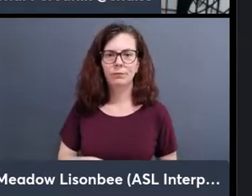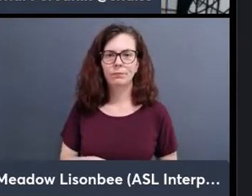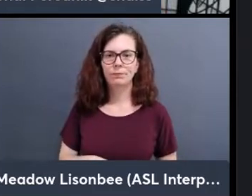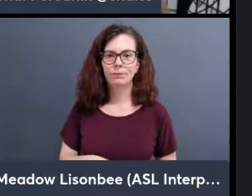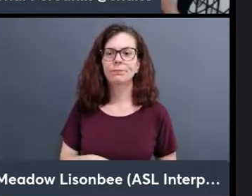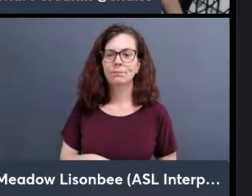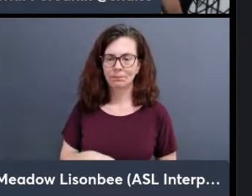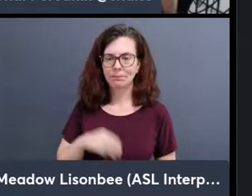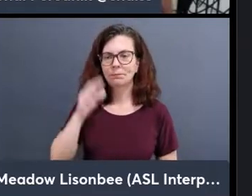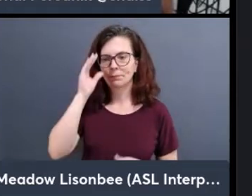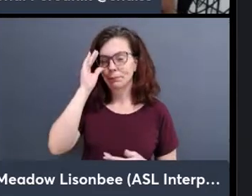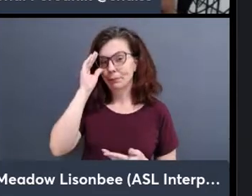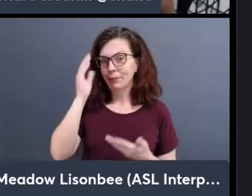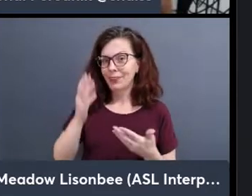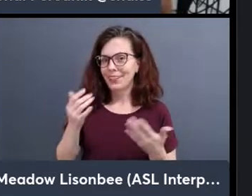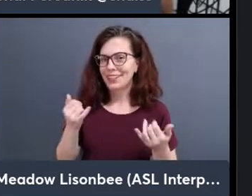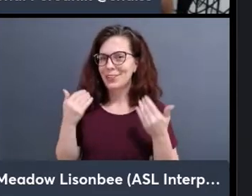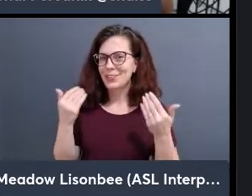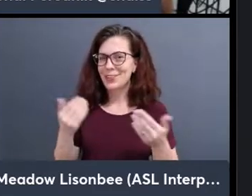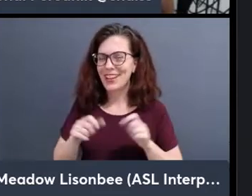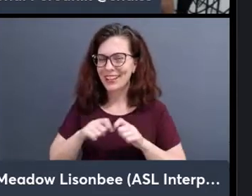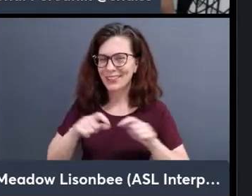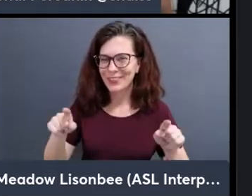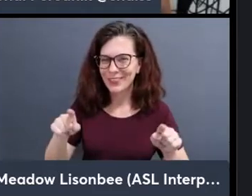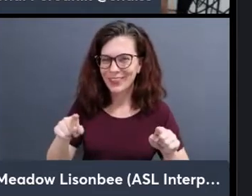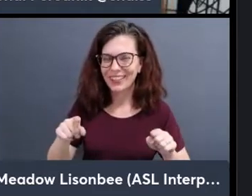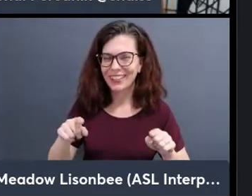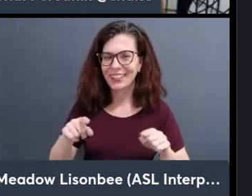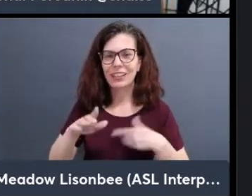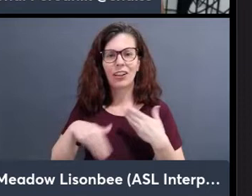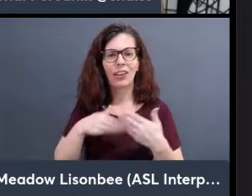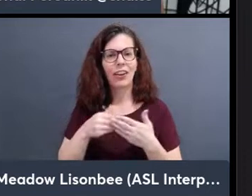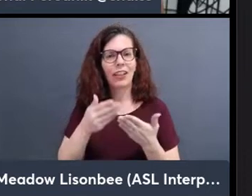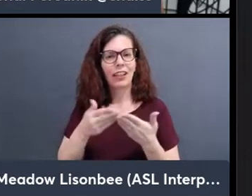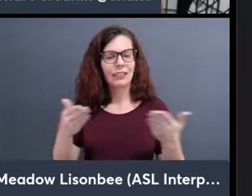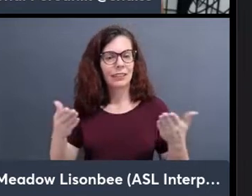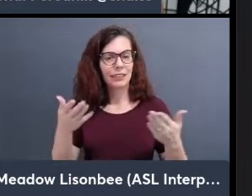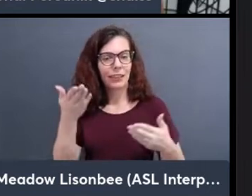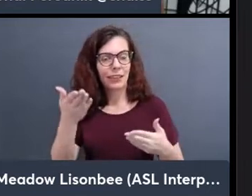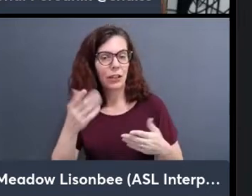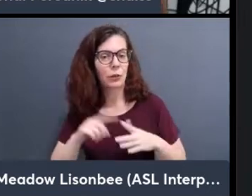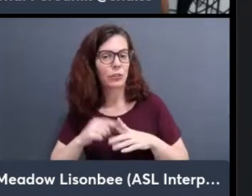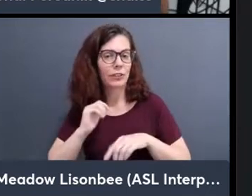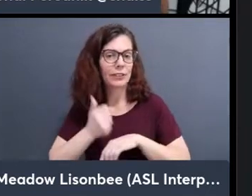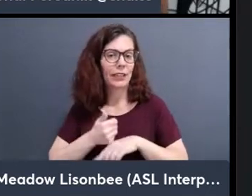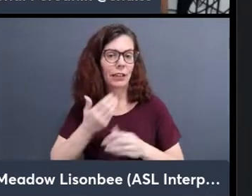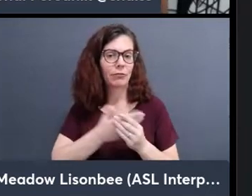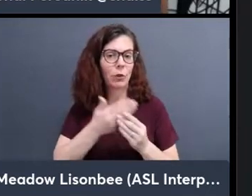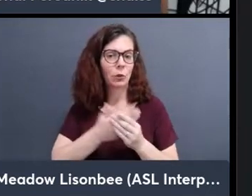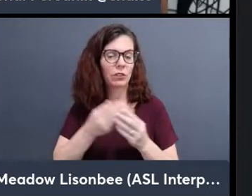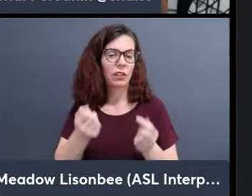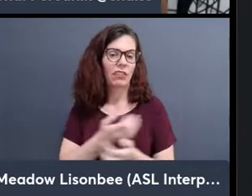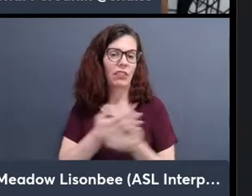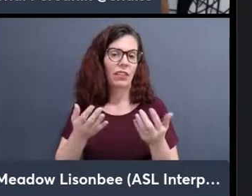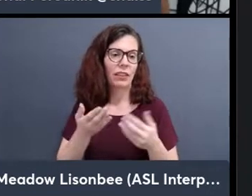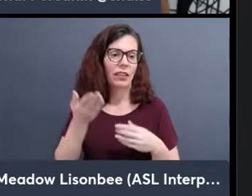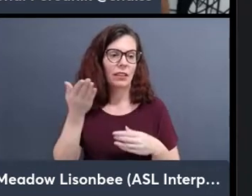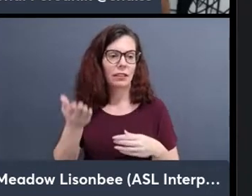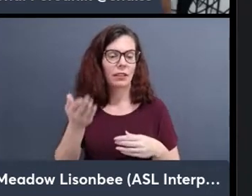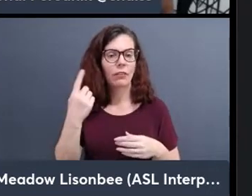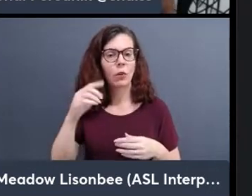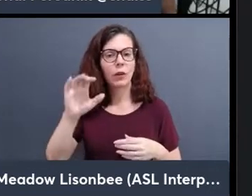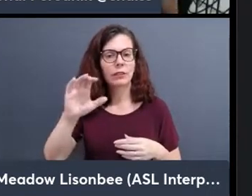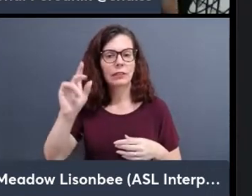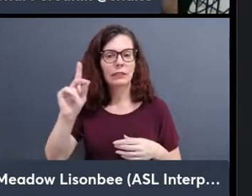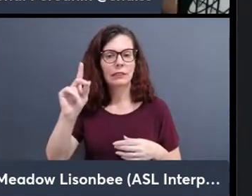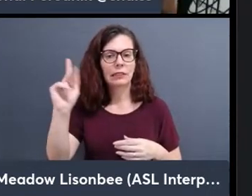And then we're going to go ahead and start deploying all the assets in there. We're going to start setting up our folders, everything for CDK to make